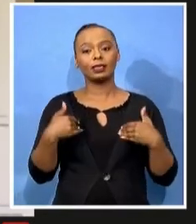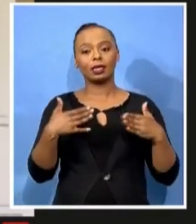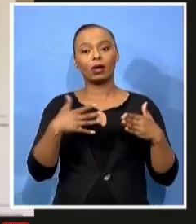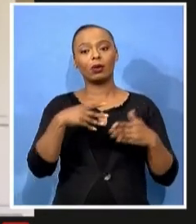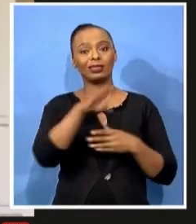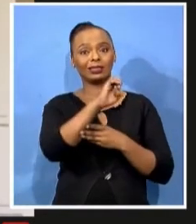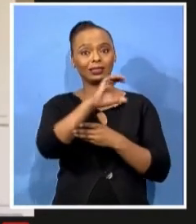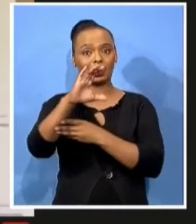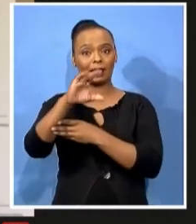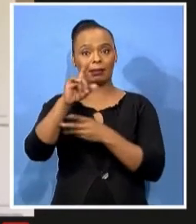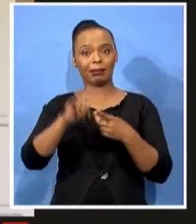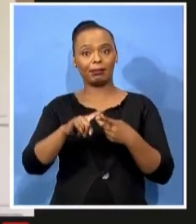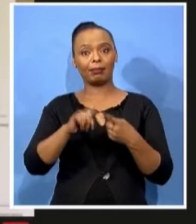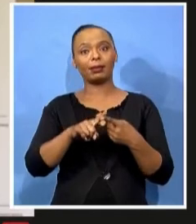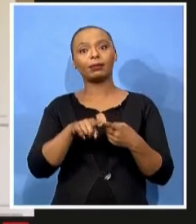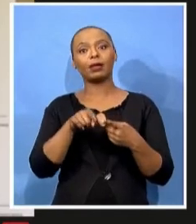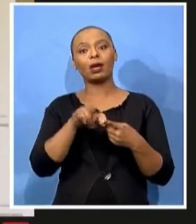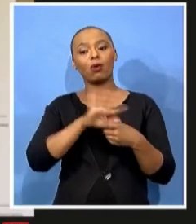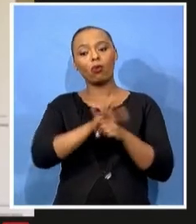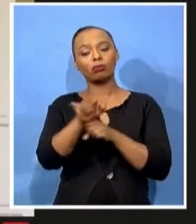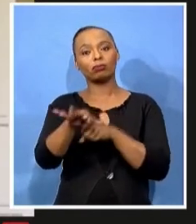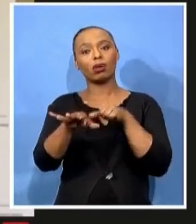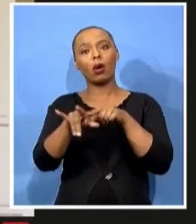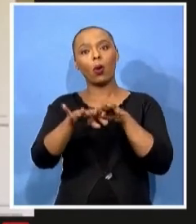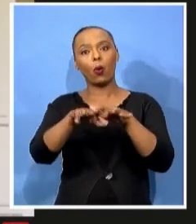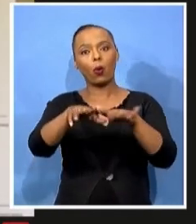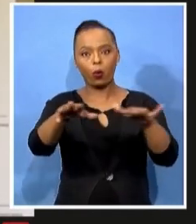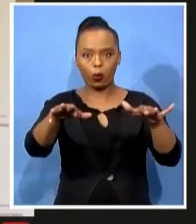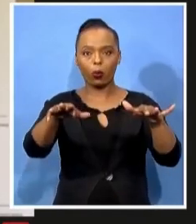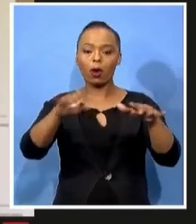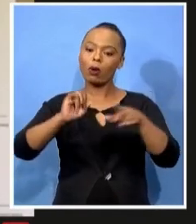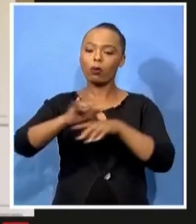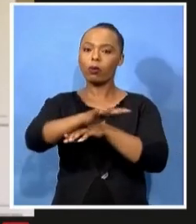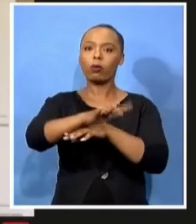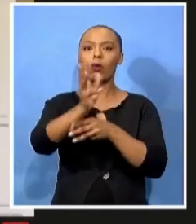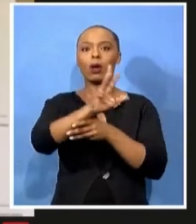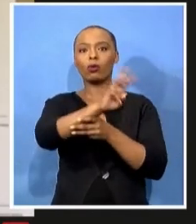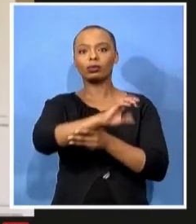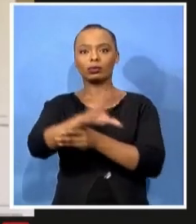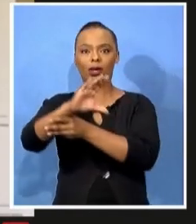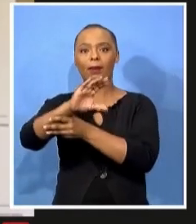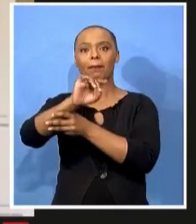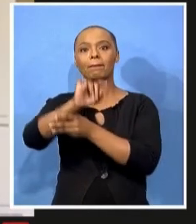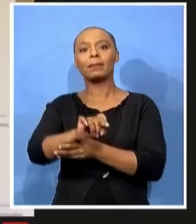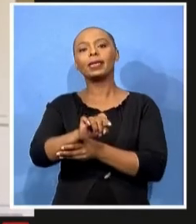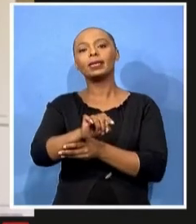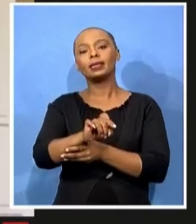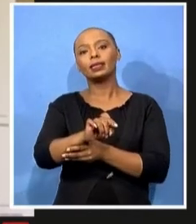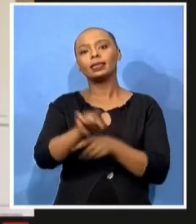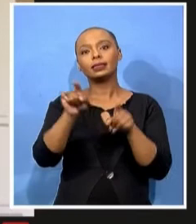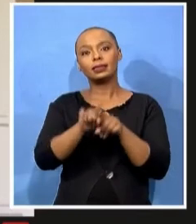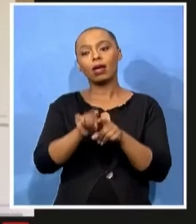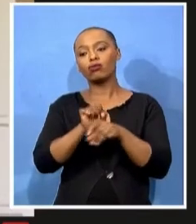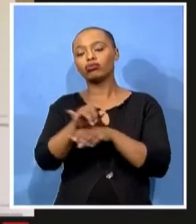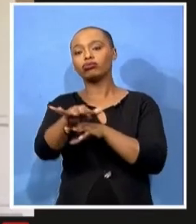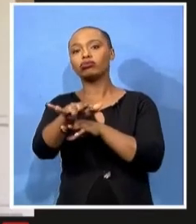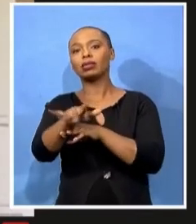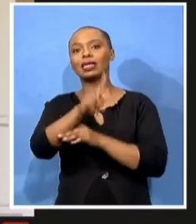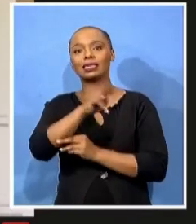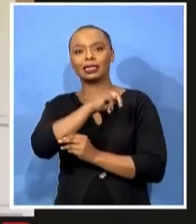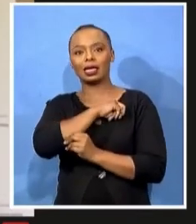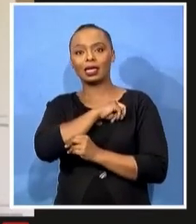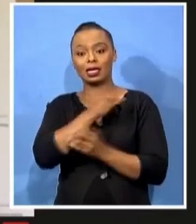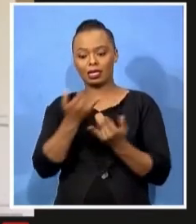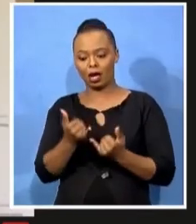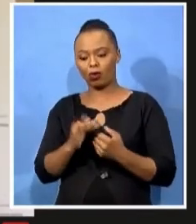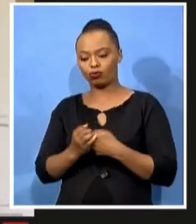the Western Cape, as well as the KwaZulu-Natal and Gauteng. So that has necessitated